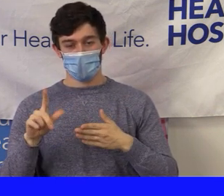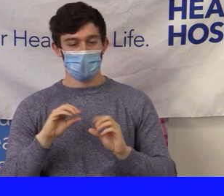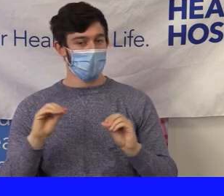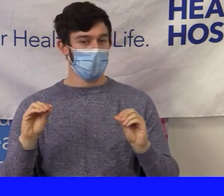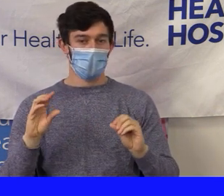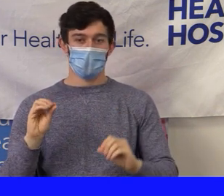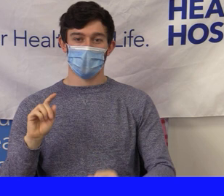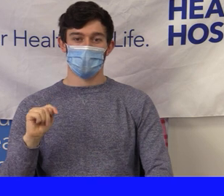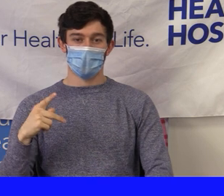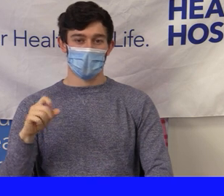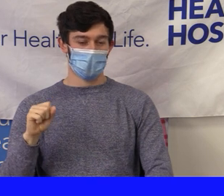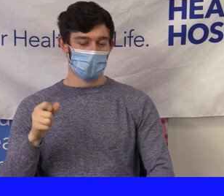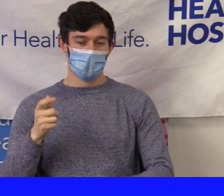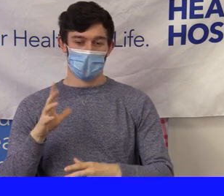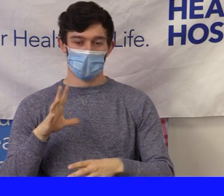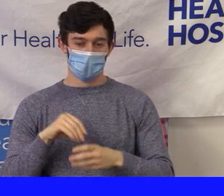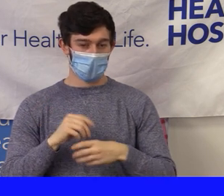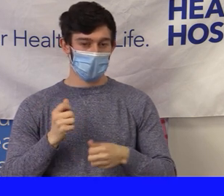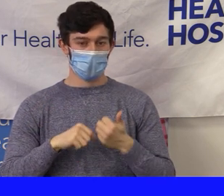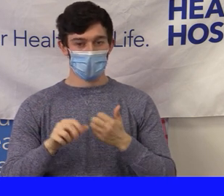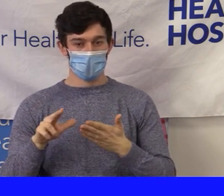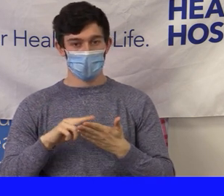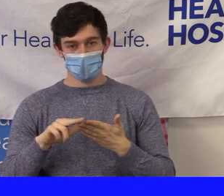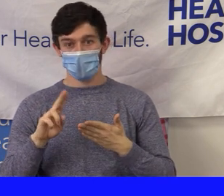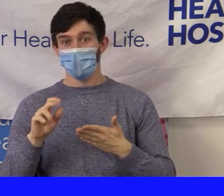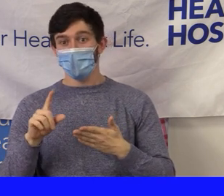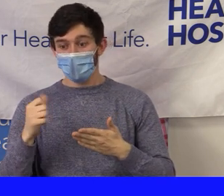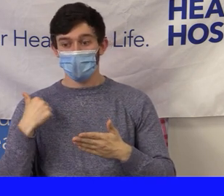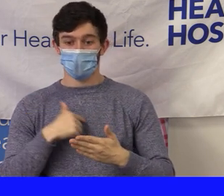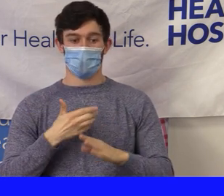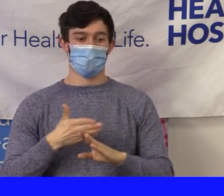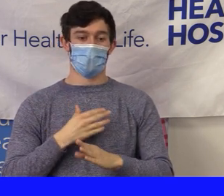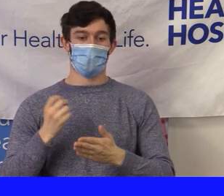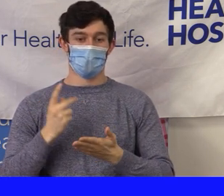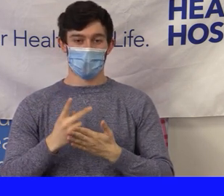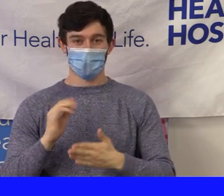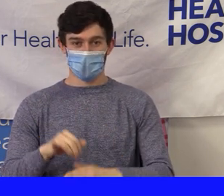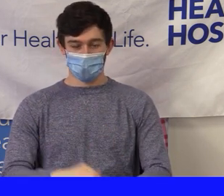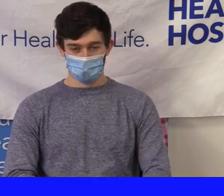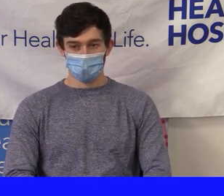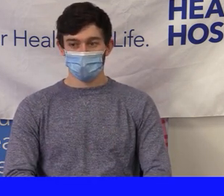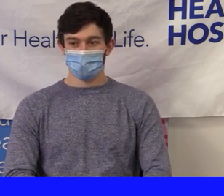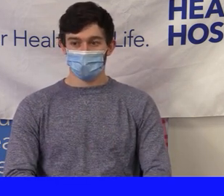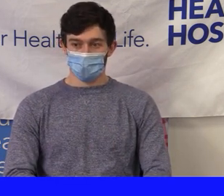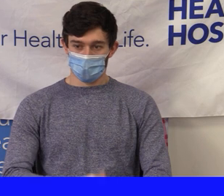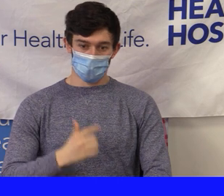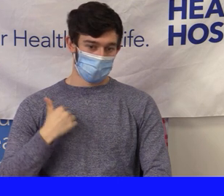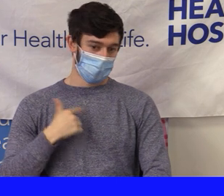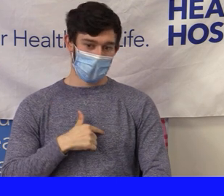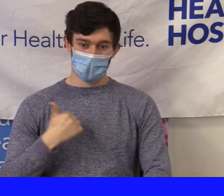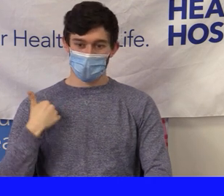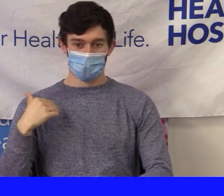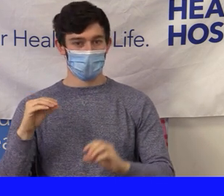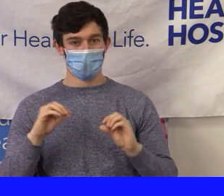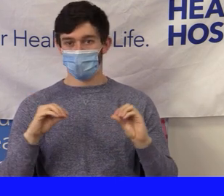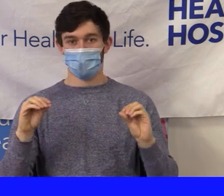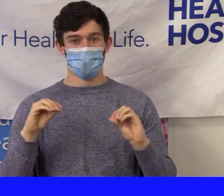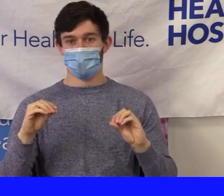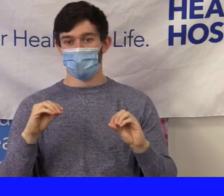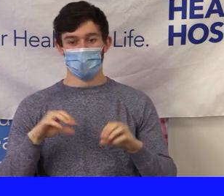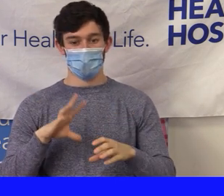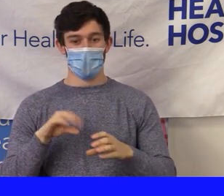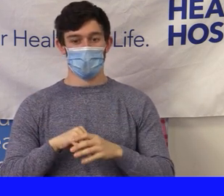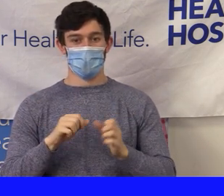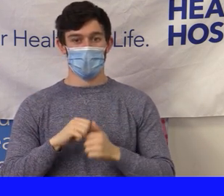OTPS, including subcontracts, unless we specifically pre-authorize it. We virtually have no OTPS. And